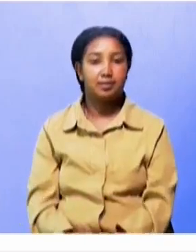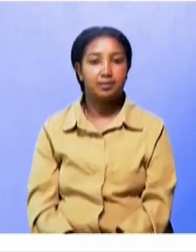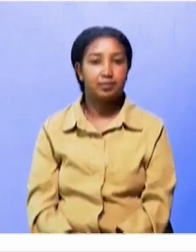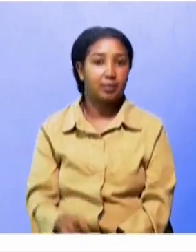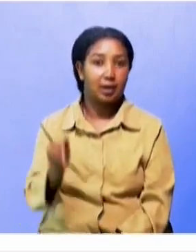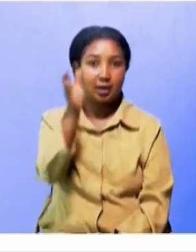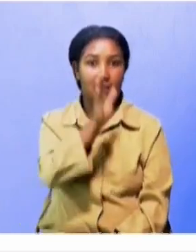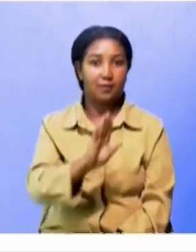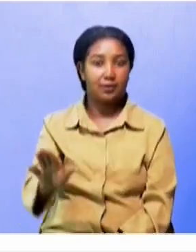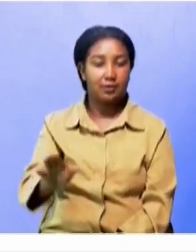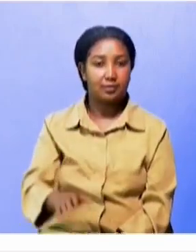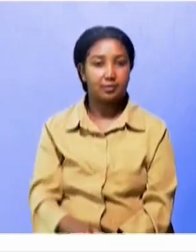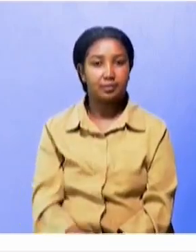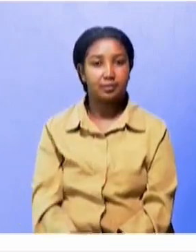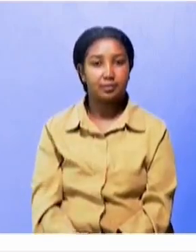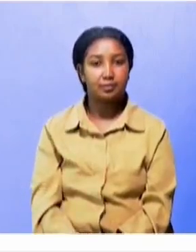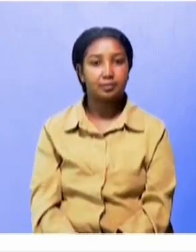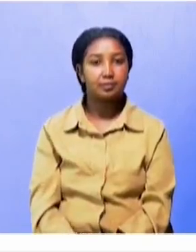Never.